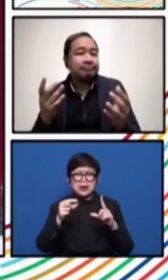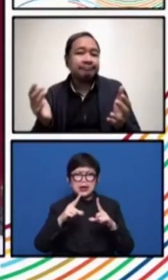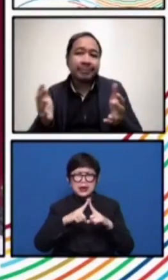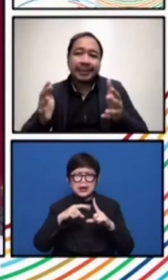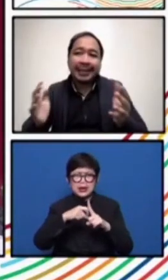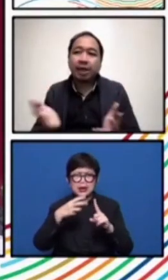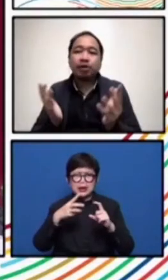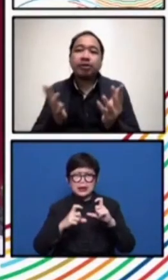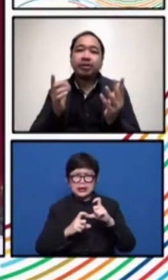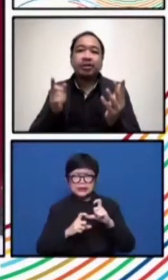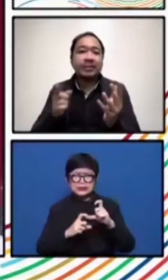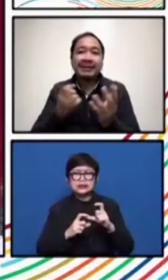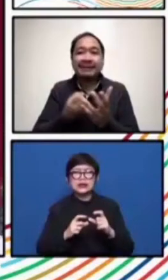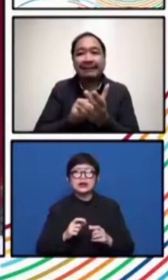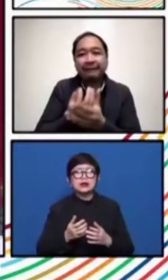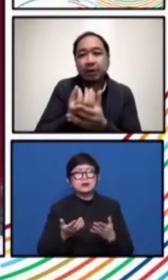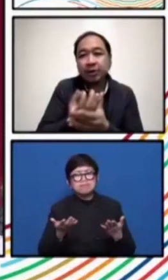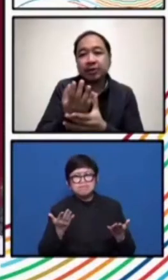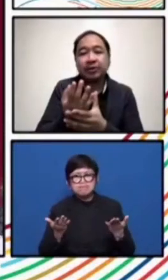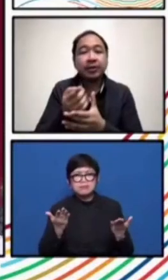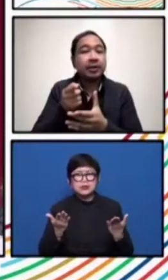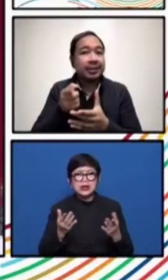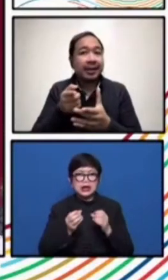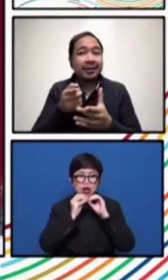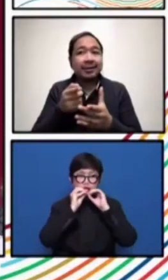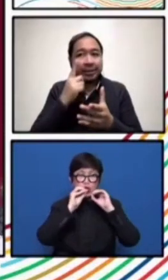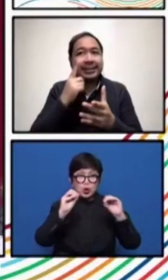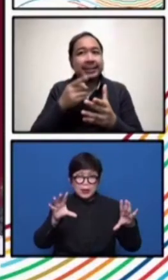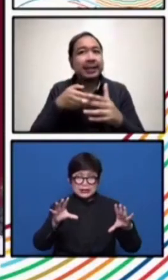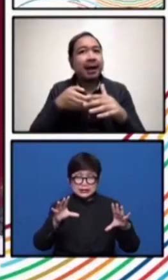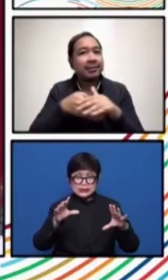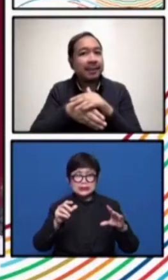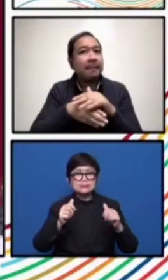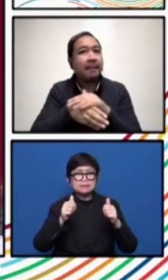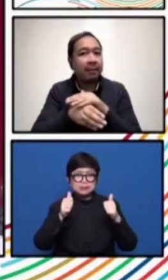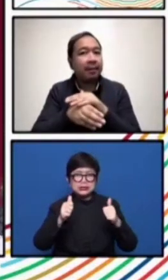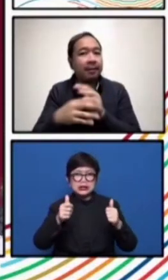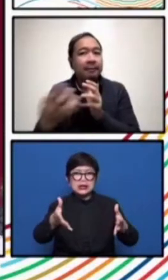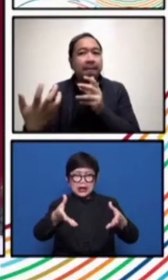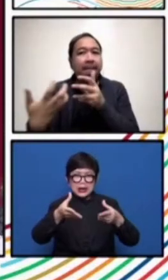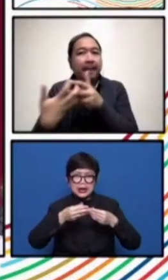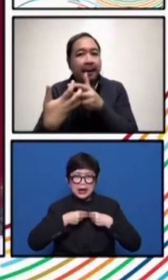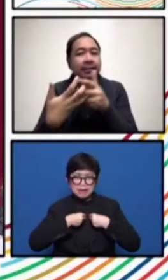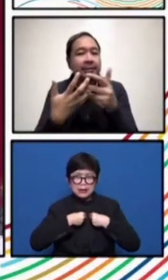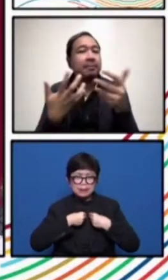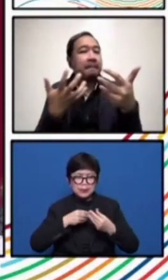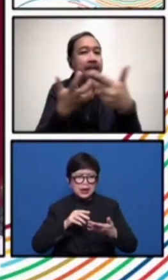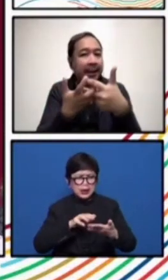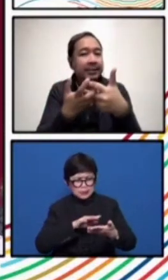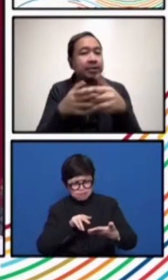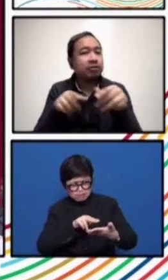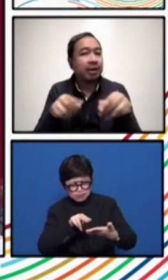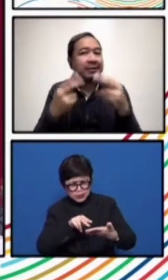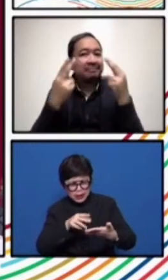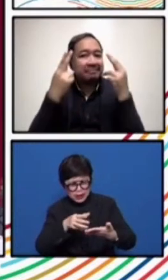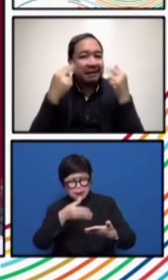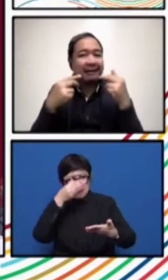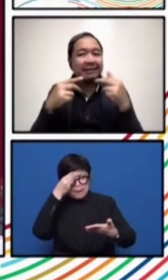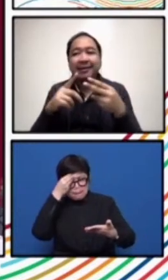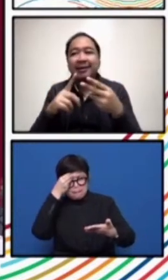information provided in accessible format to be um